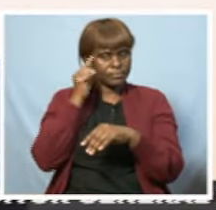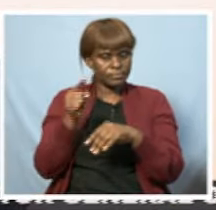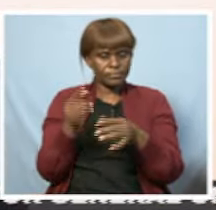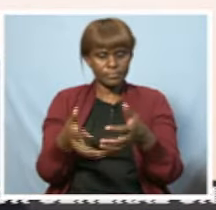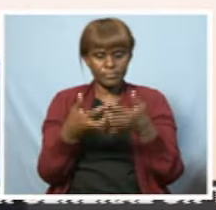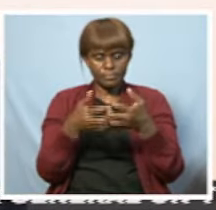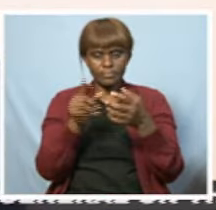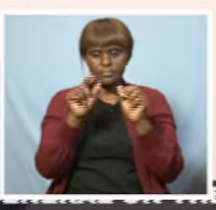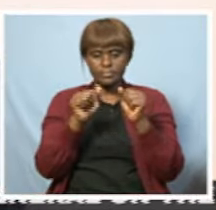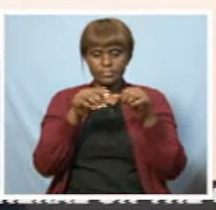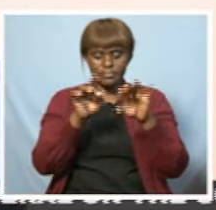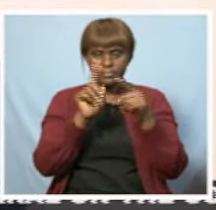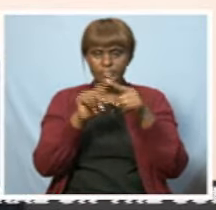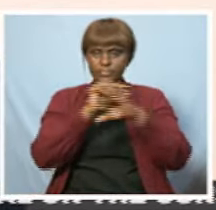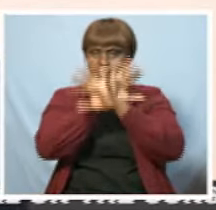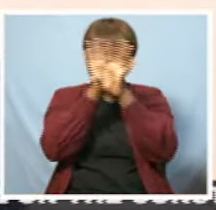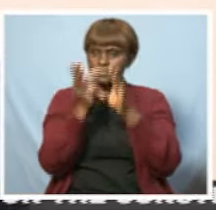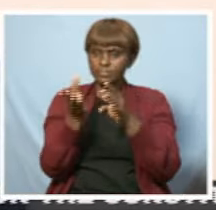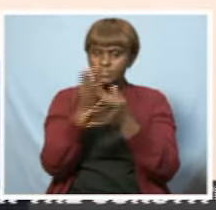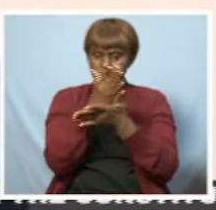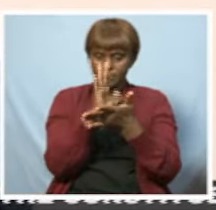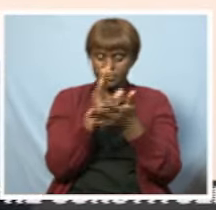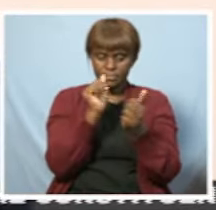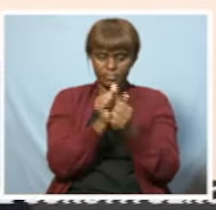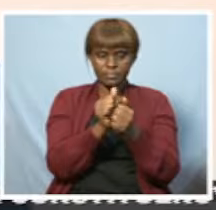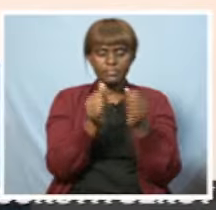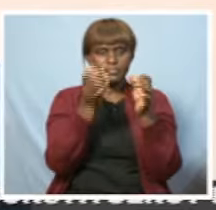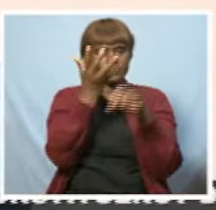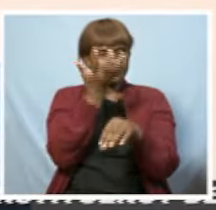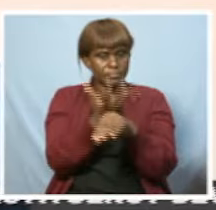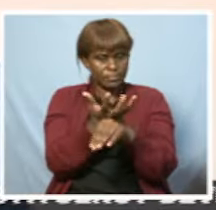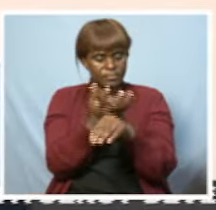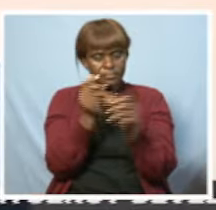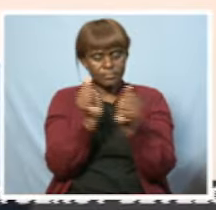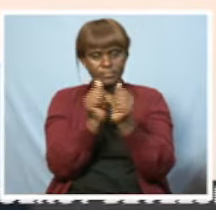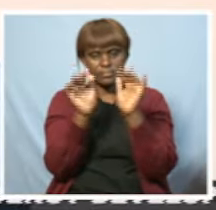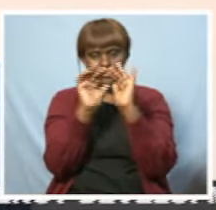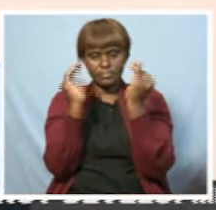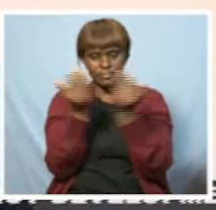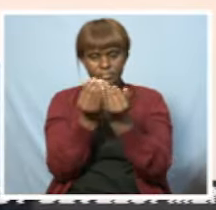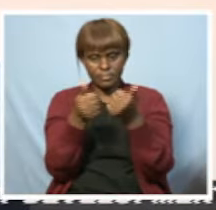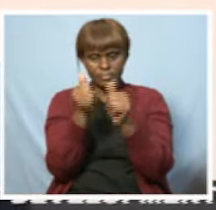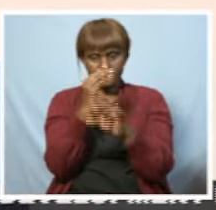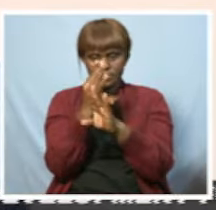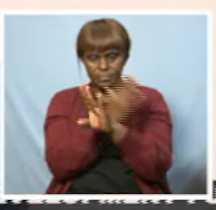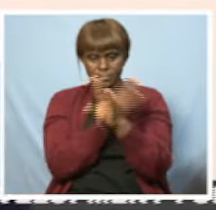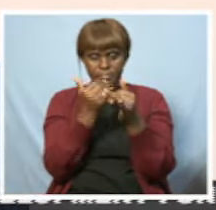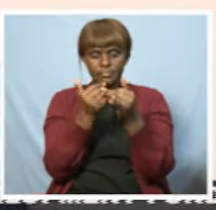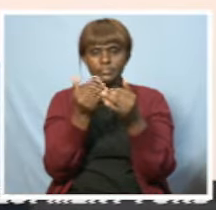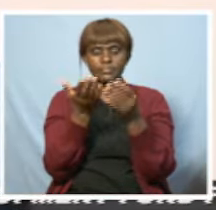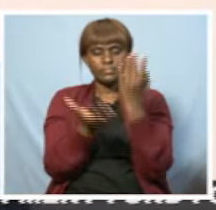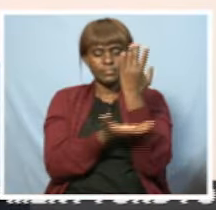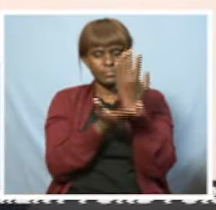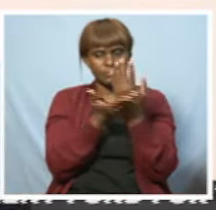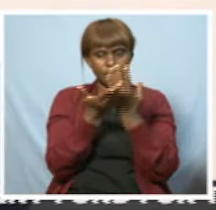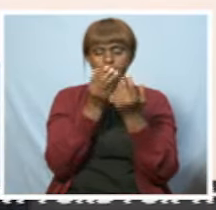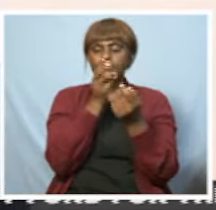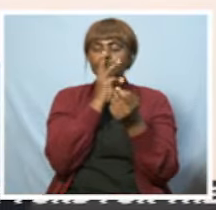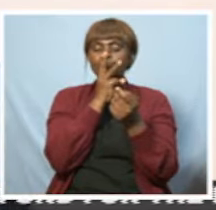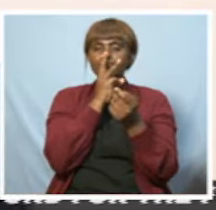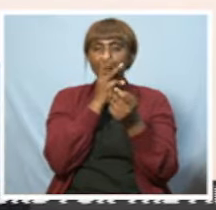can proceed to clarify that part in terms of the tank stand and the tank itself before the upgrading of the bore was